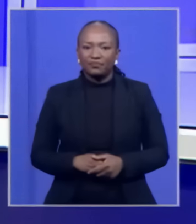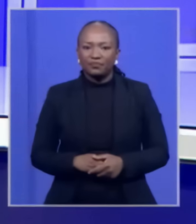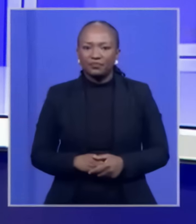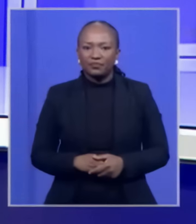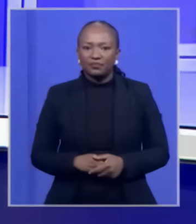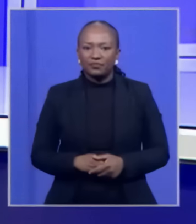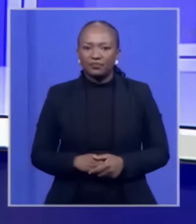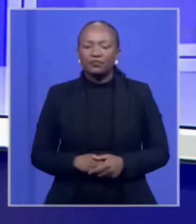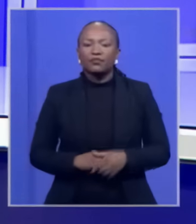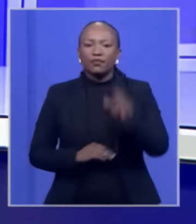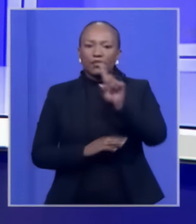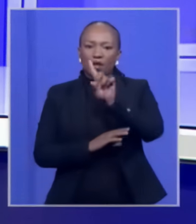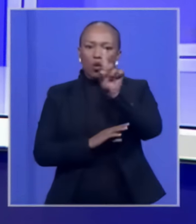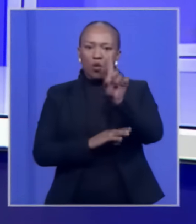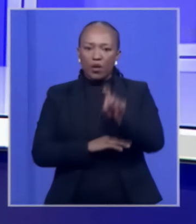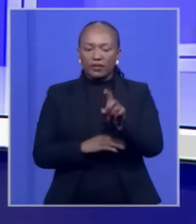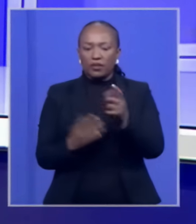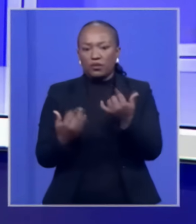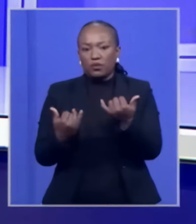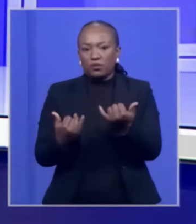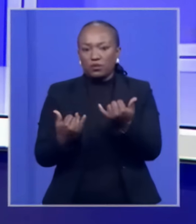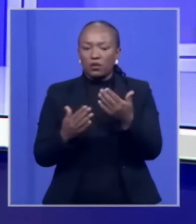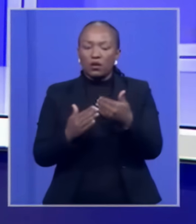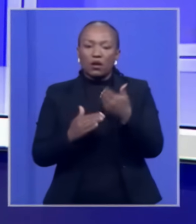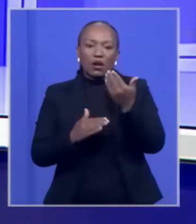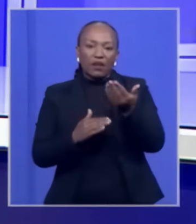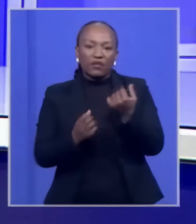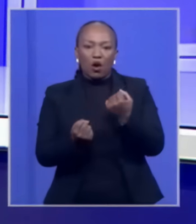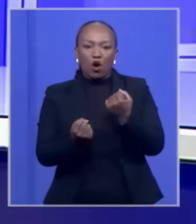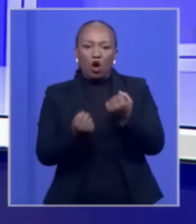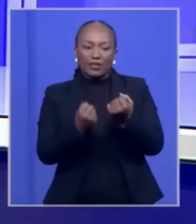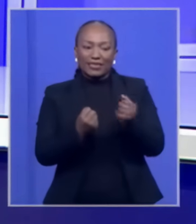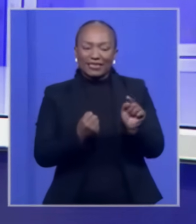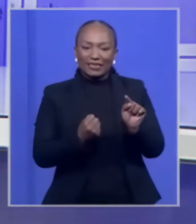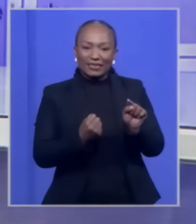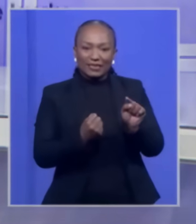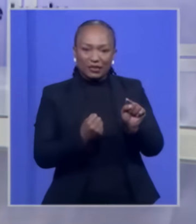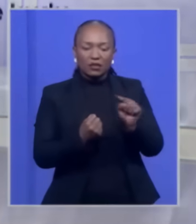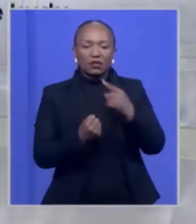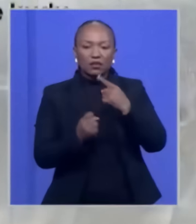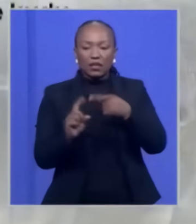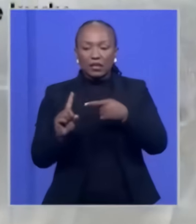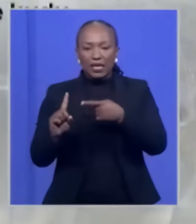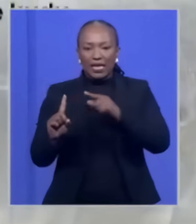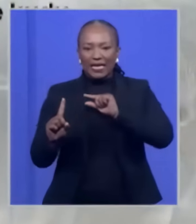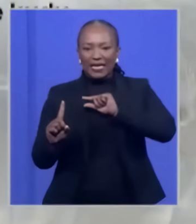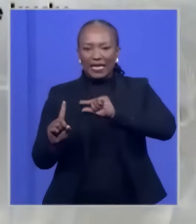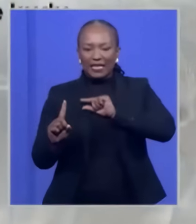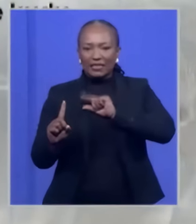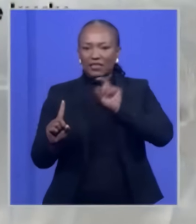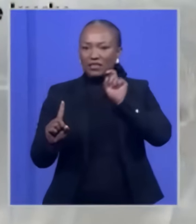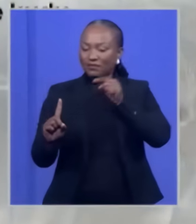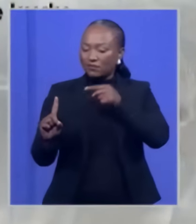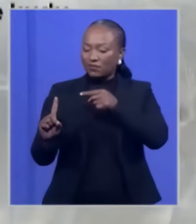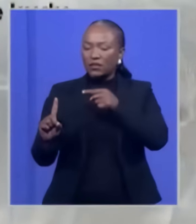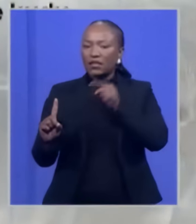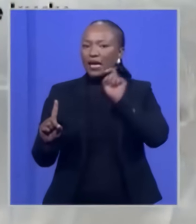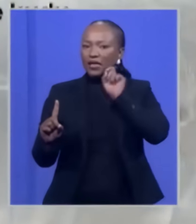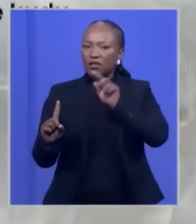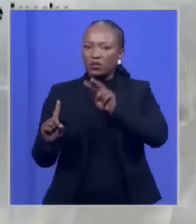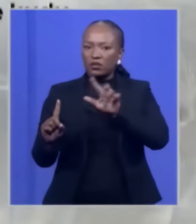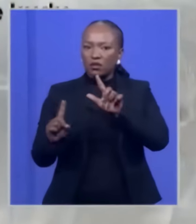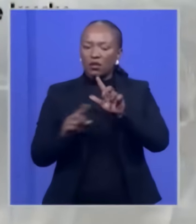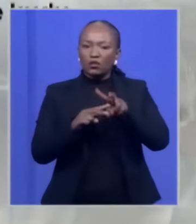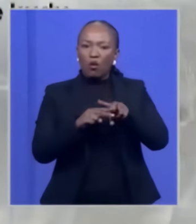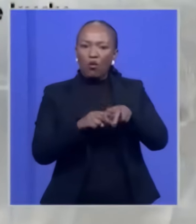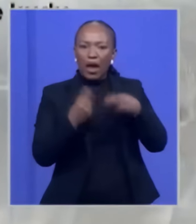Go potšišo ya letšatši re rile ka morago ga gore kgorotsheko ya Groblersdal e bone molato o Sfiso Mahlangu wa mengwaga e 27 ka go kata